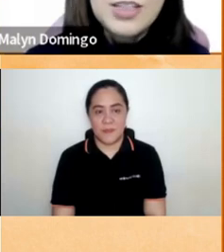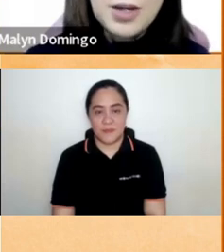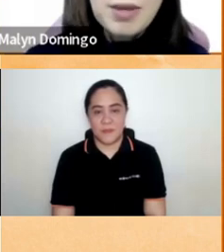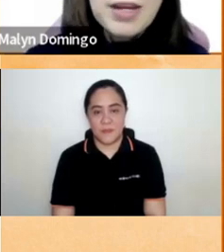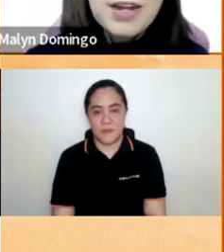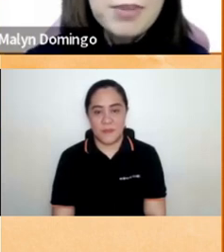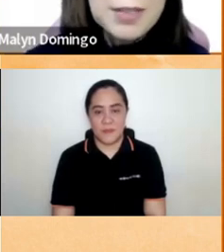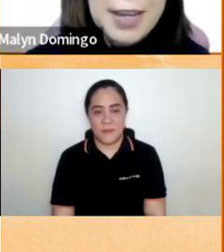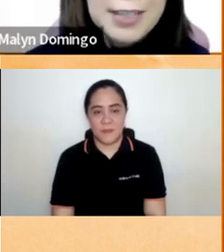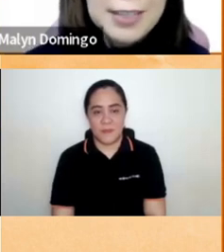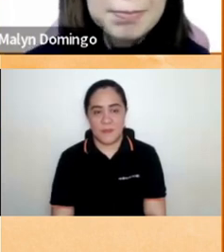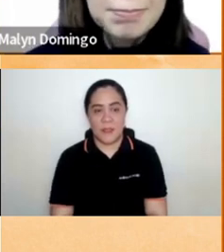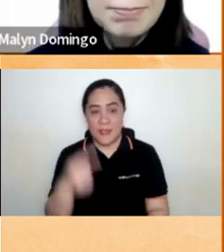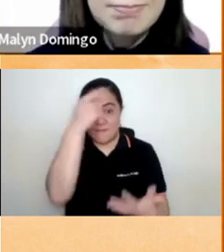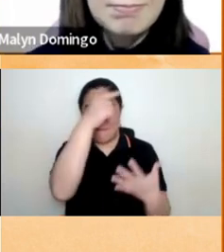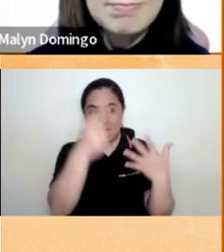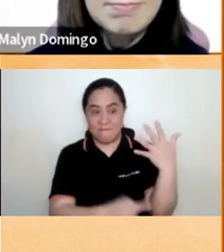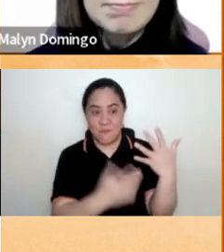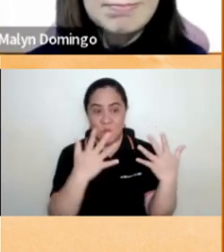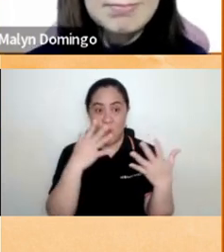And these are my references.